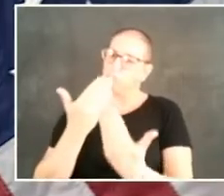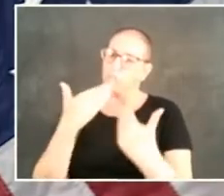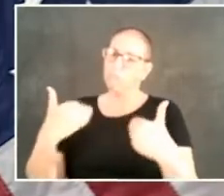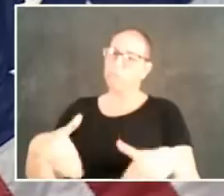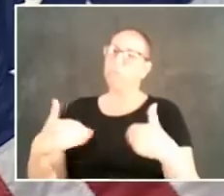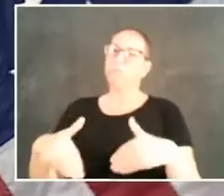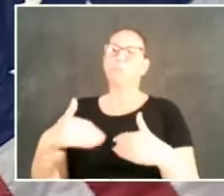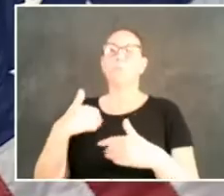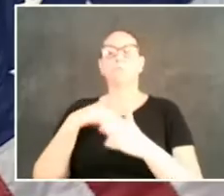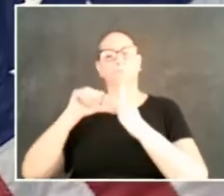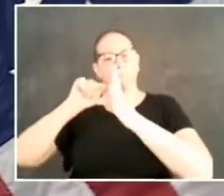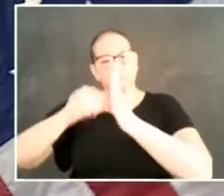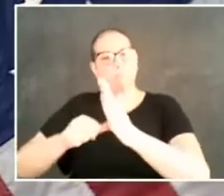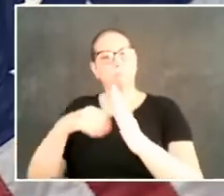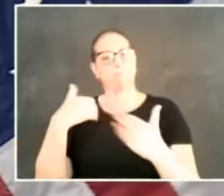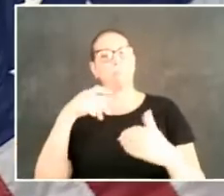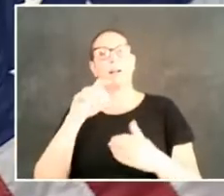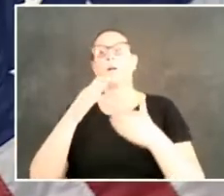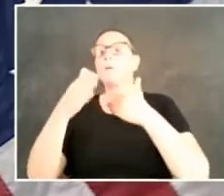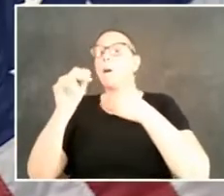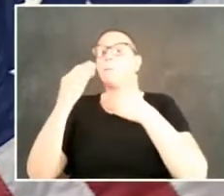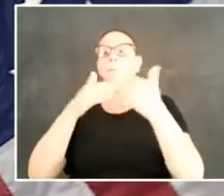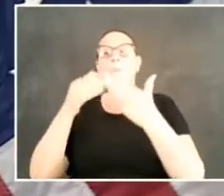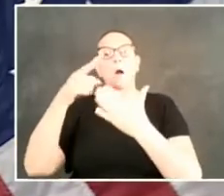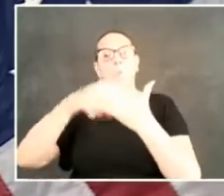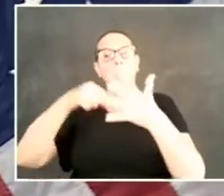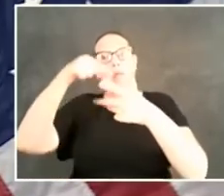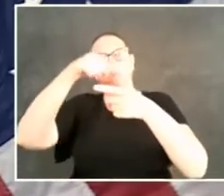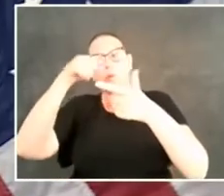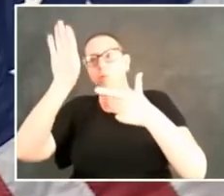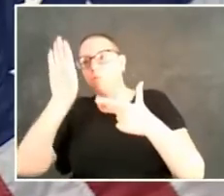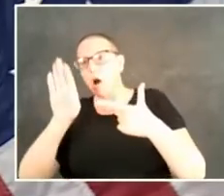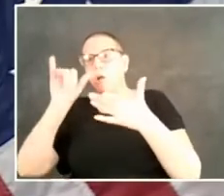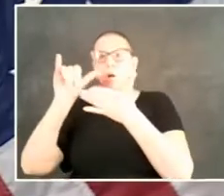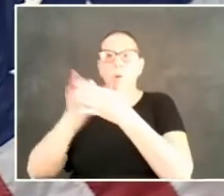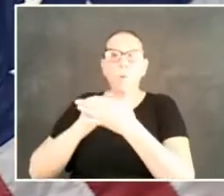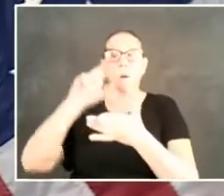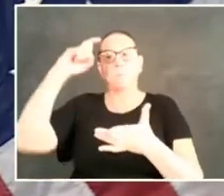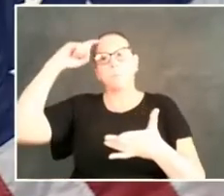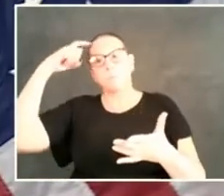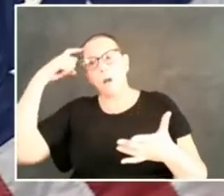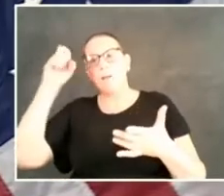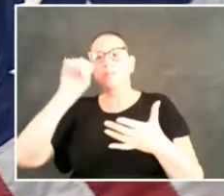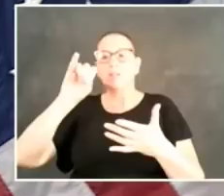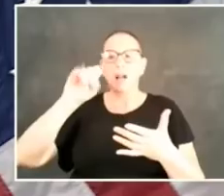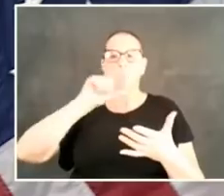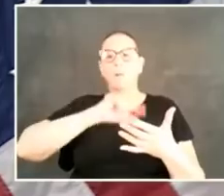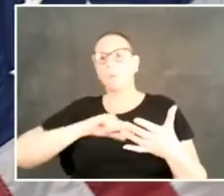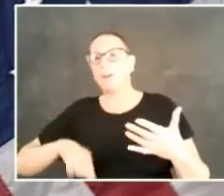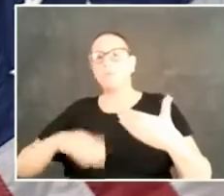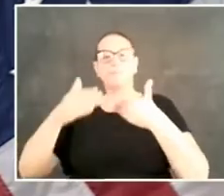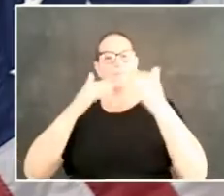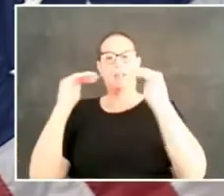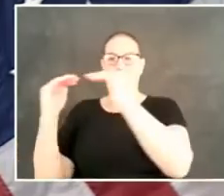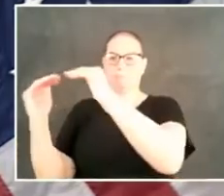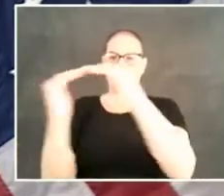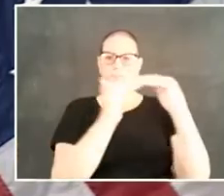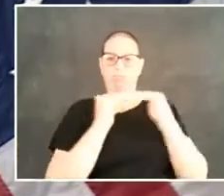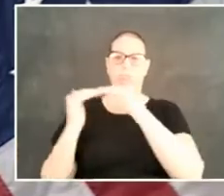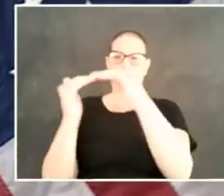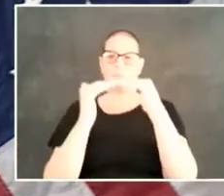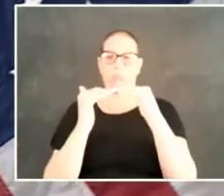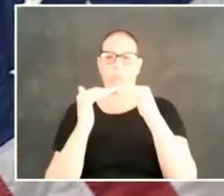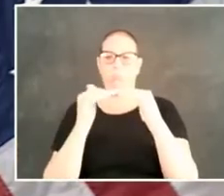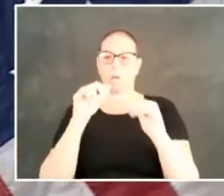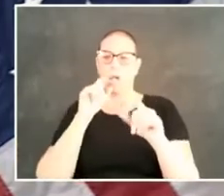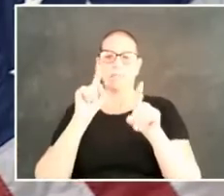best to enforce this social distancing, which is something 6 months ago we certainly couldn't have even imagined.